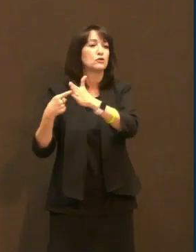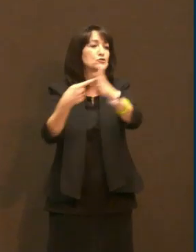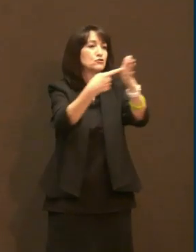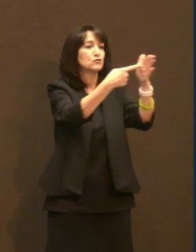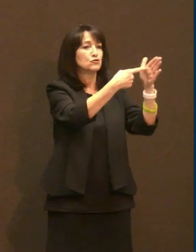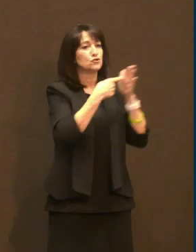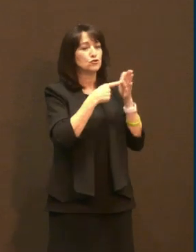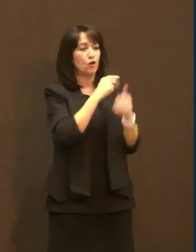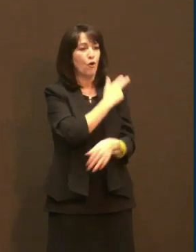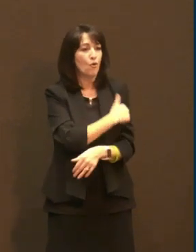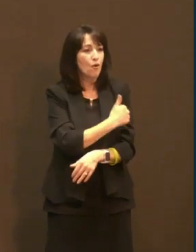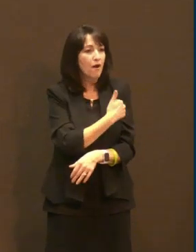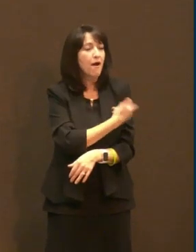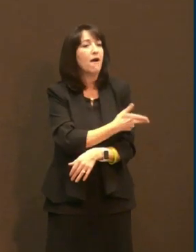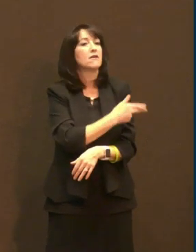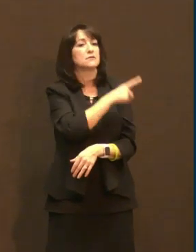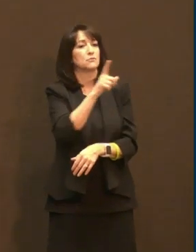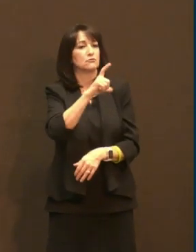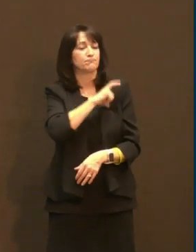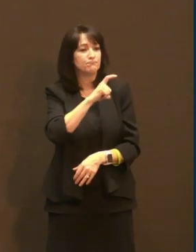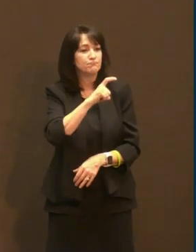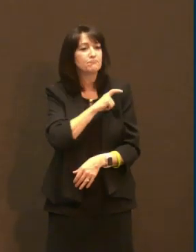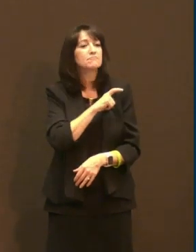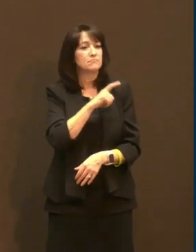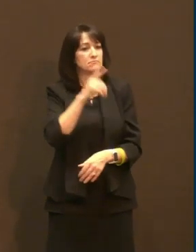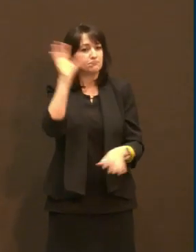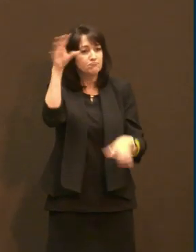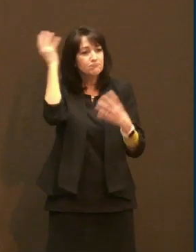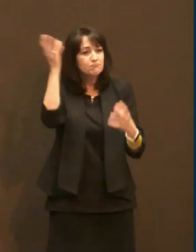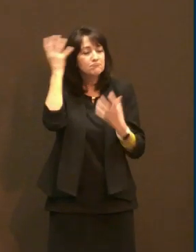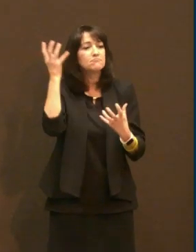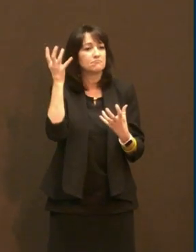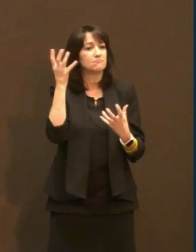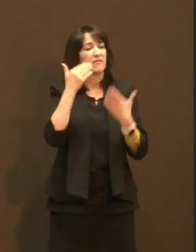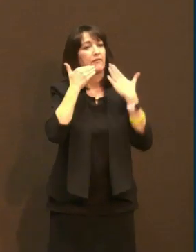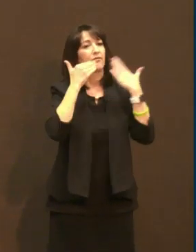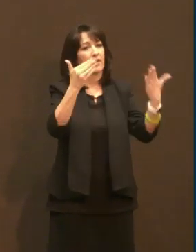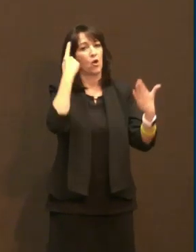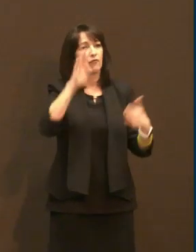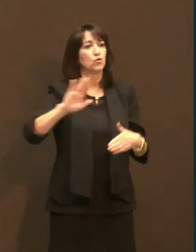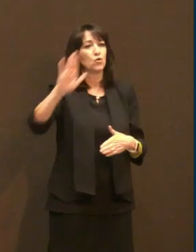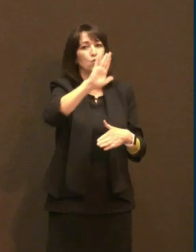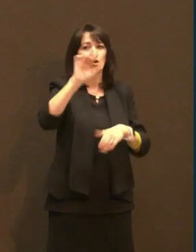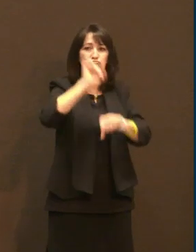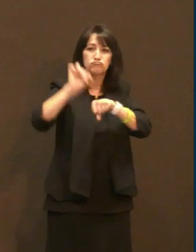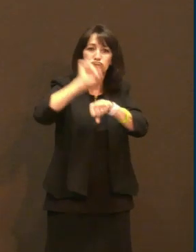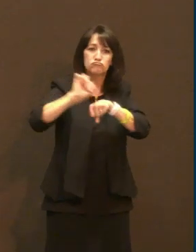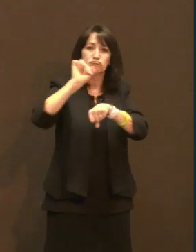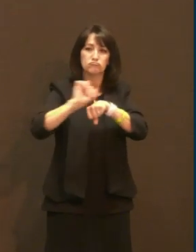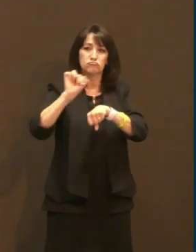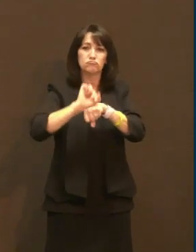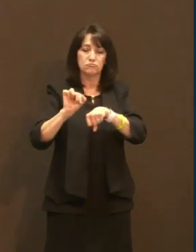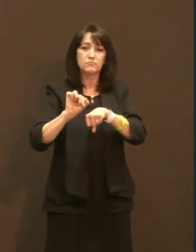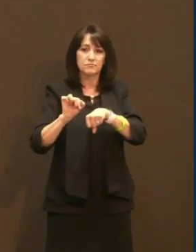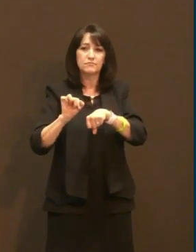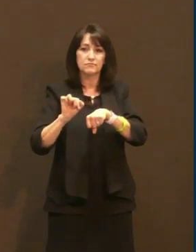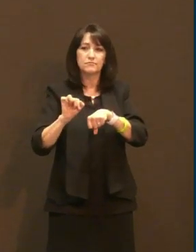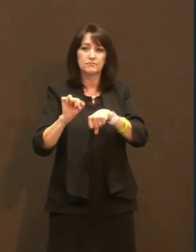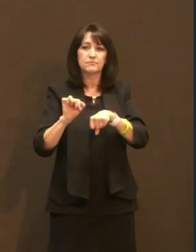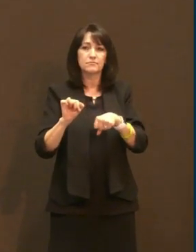you to everybody who's been on the front lines. And lastly, again, we're all in this together. Not